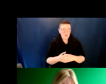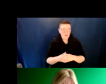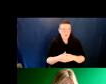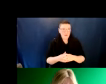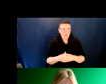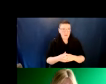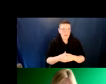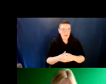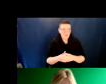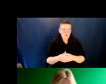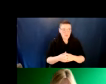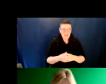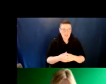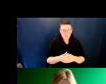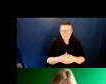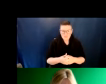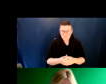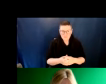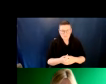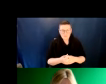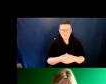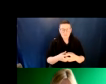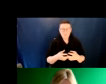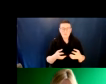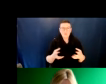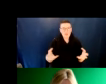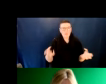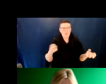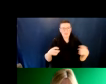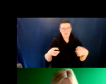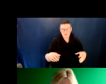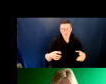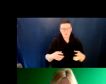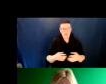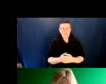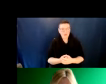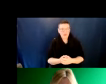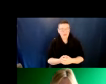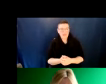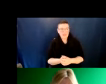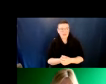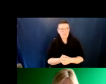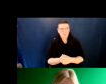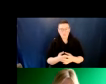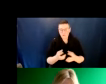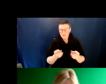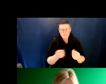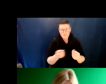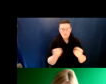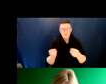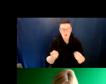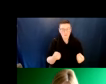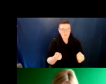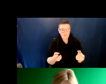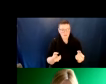So from early childhood, the way very young babies learn is through their